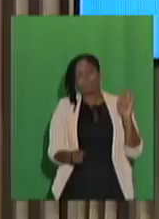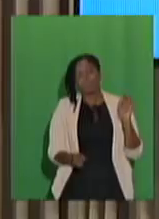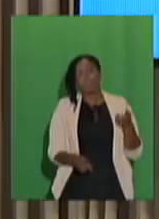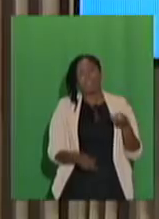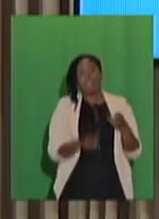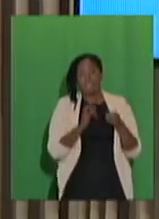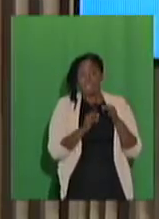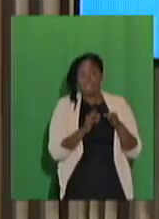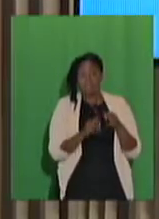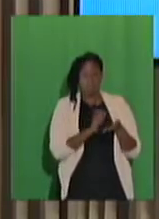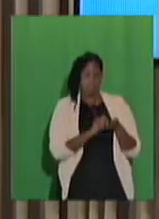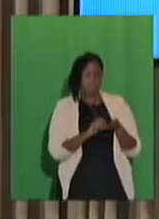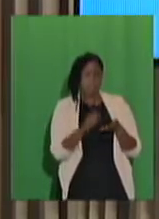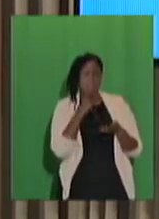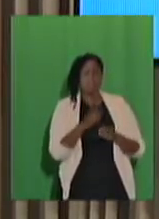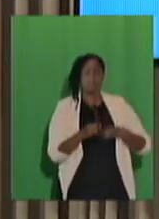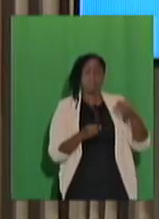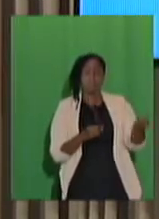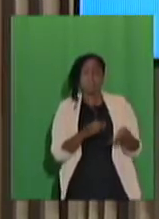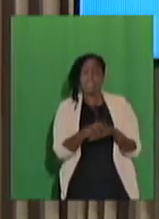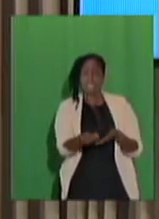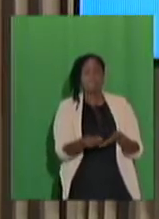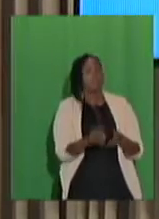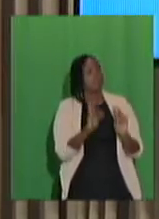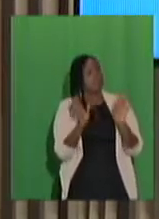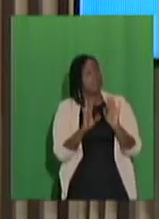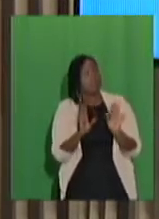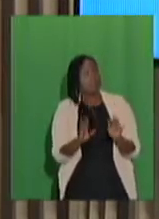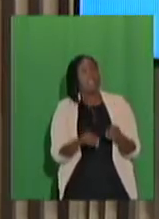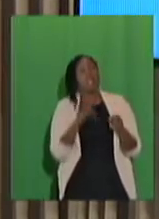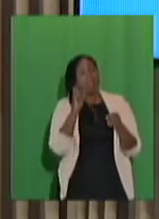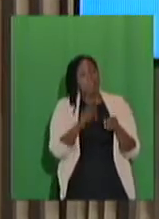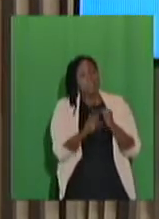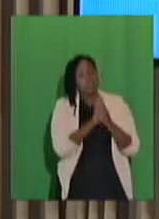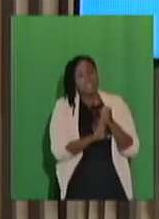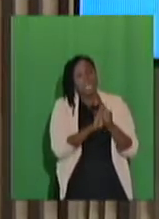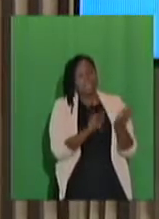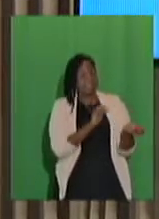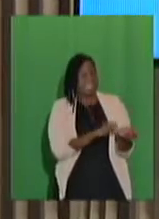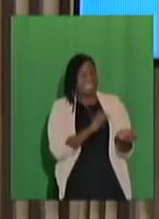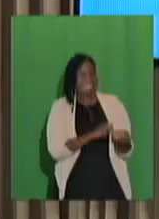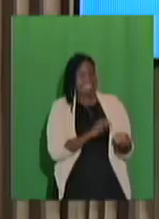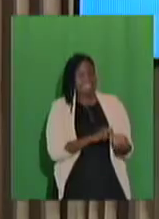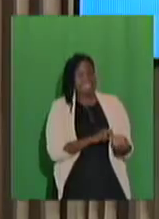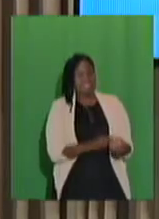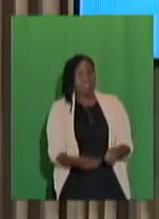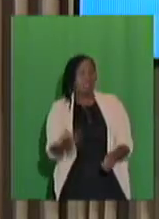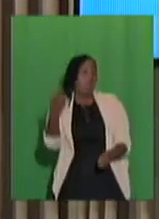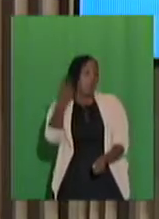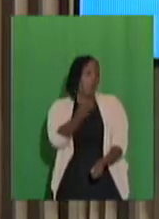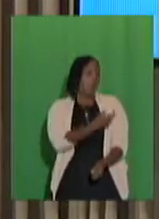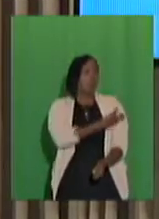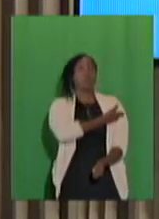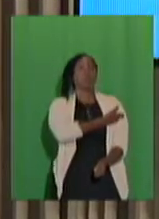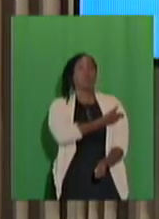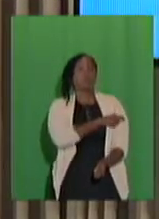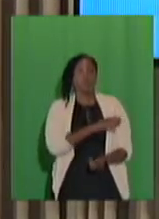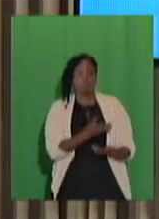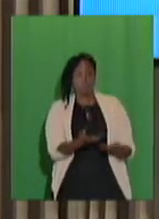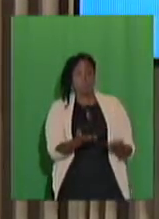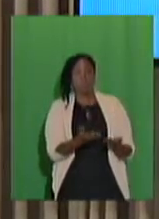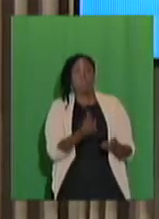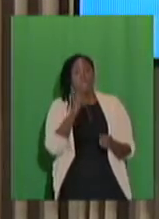We have to protect the nurse from criminal and civil liability for administering it. And I have to protect